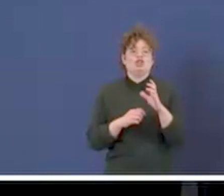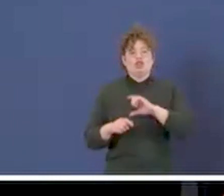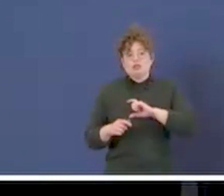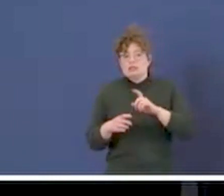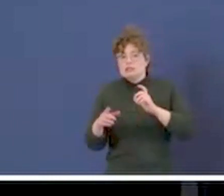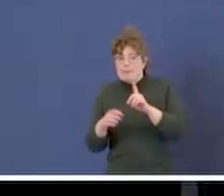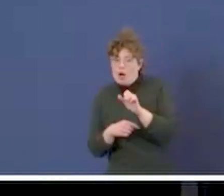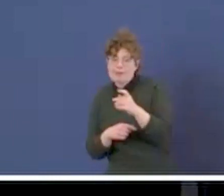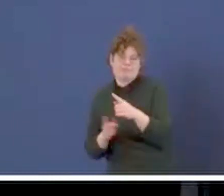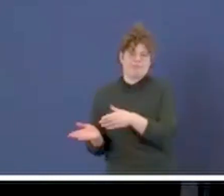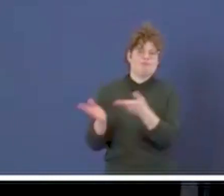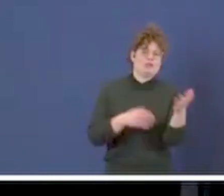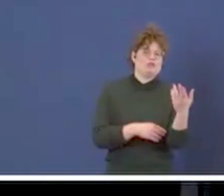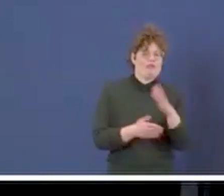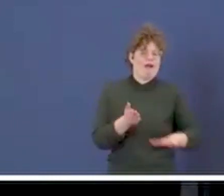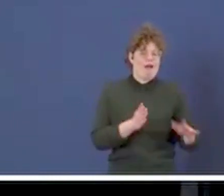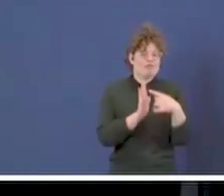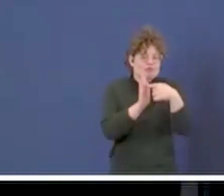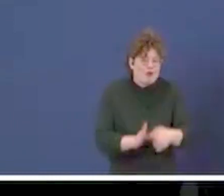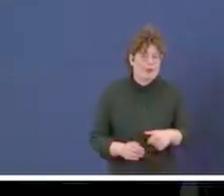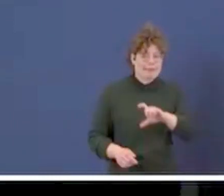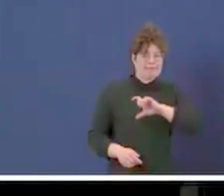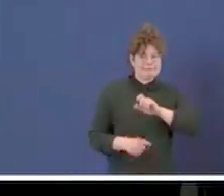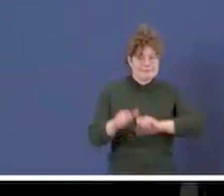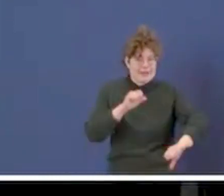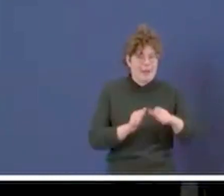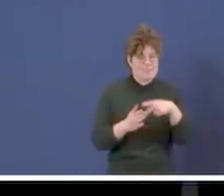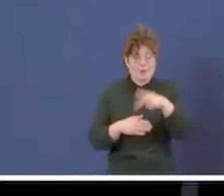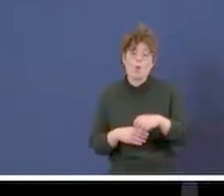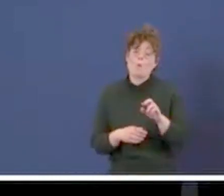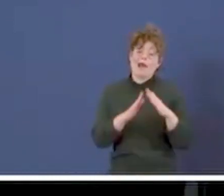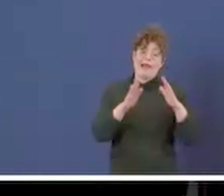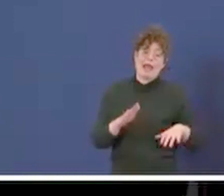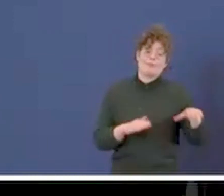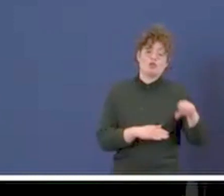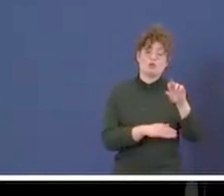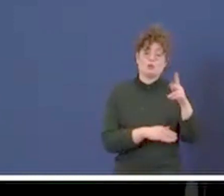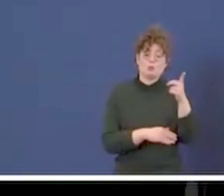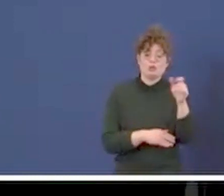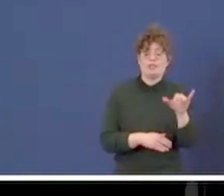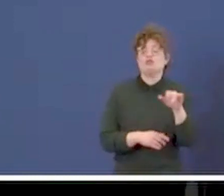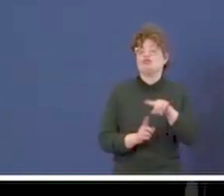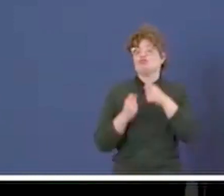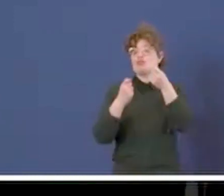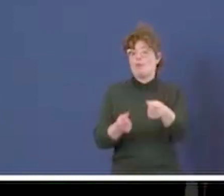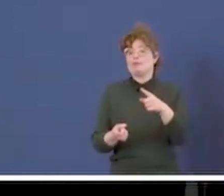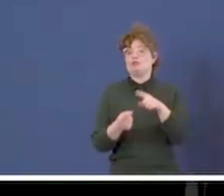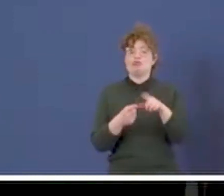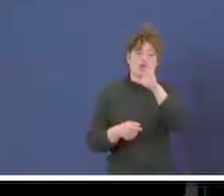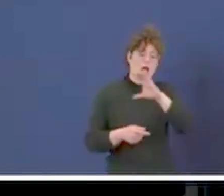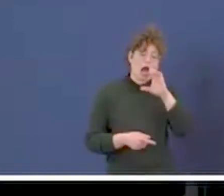look at the police science program. If it had not been for a neighbor, Susie Martin, who drove me to the Chillicothe campus to take my ACT